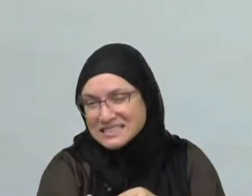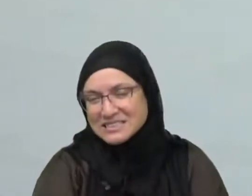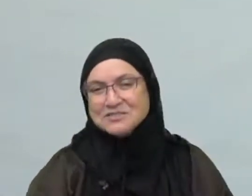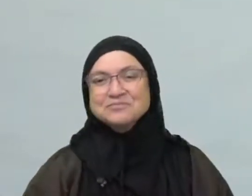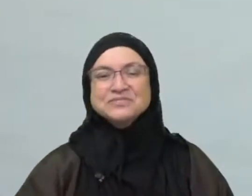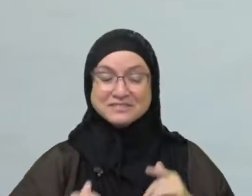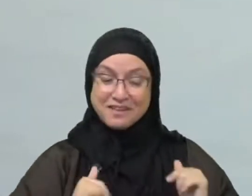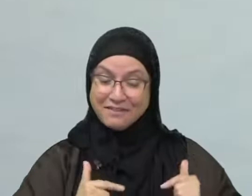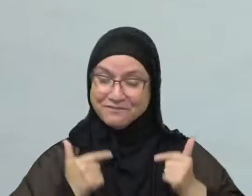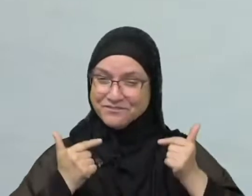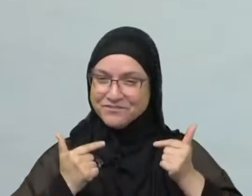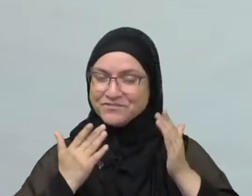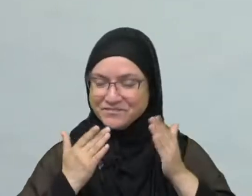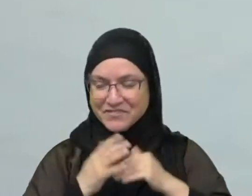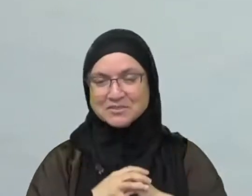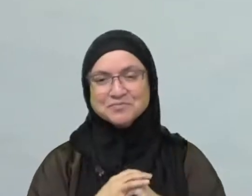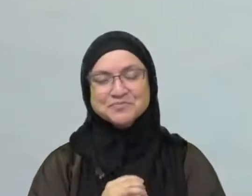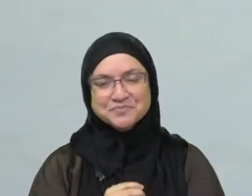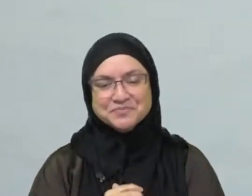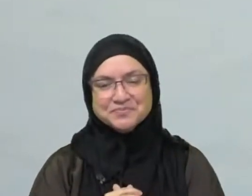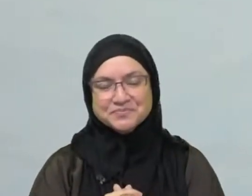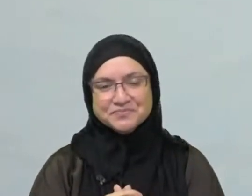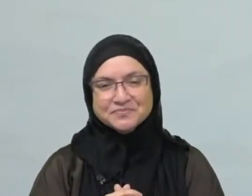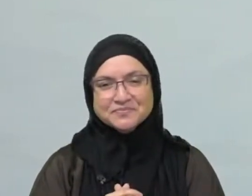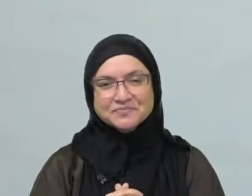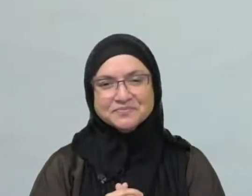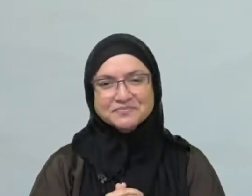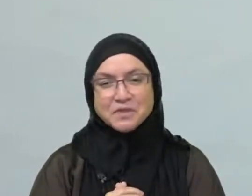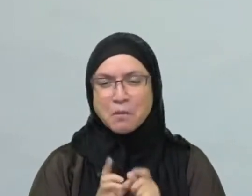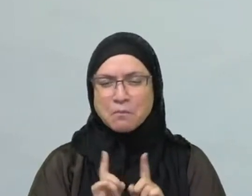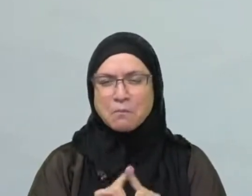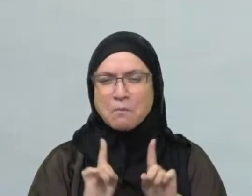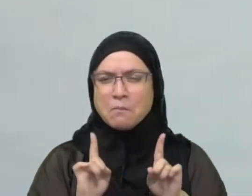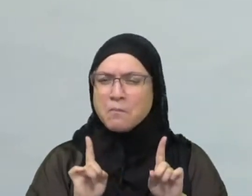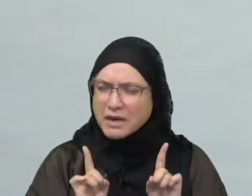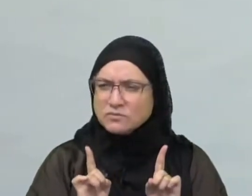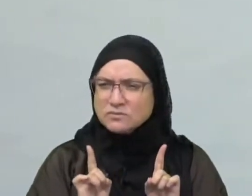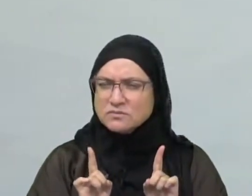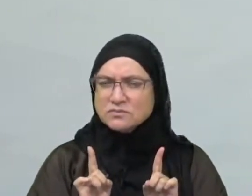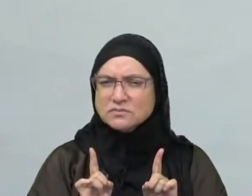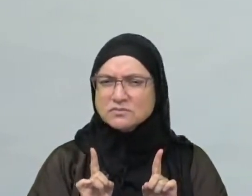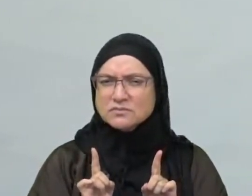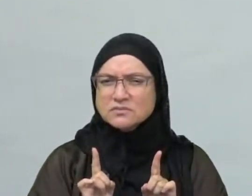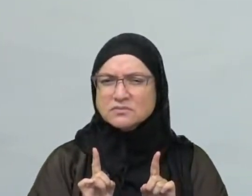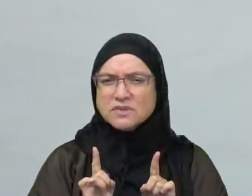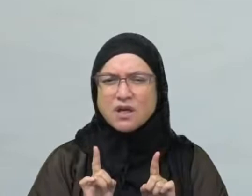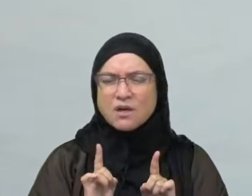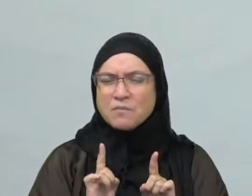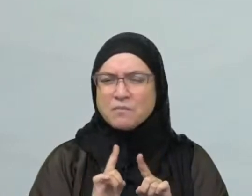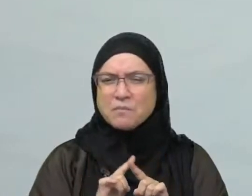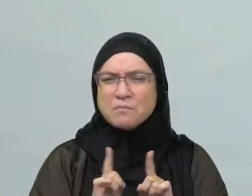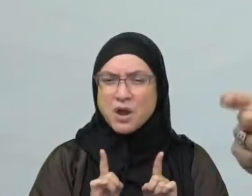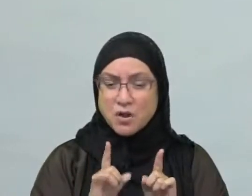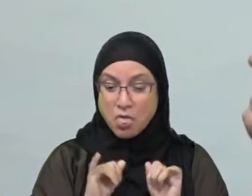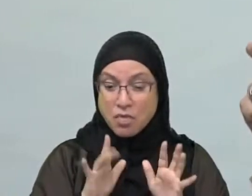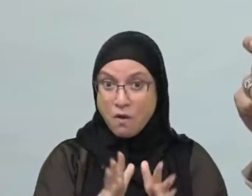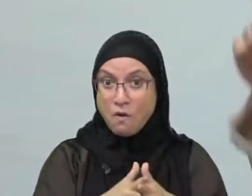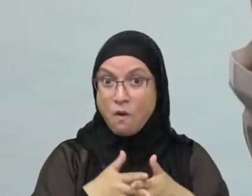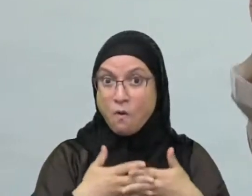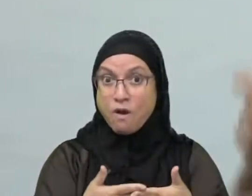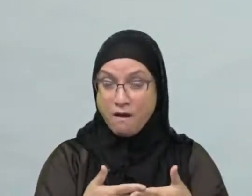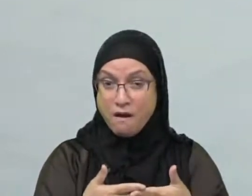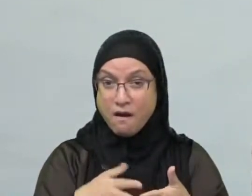there's something remarkable about the consistency of the Quran and the Sunnah about Jannah,